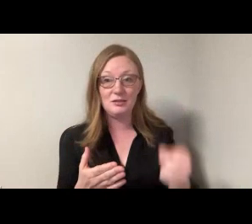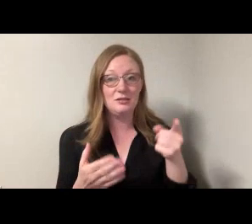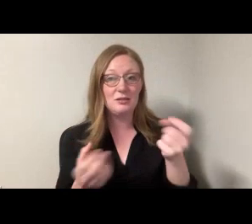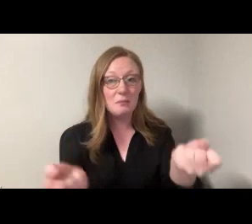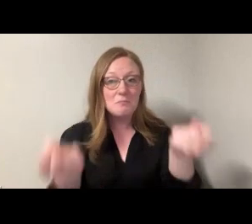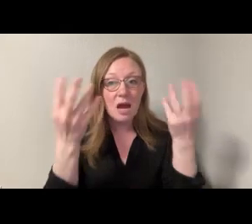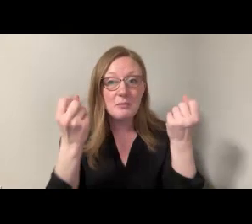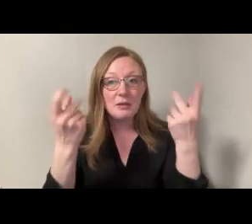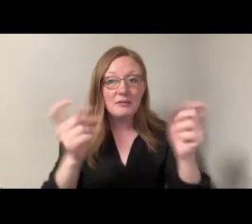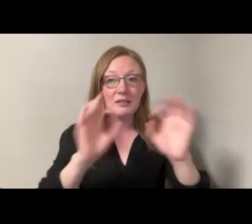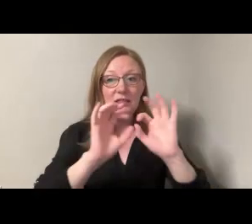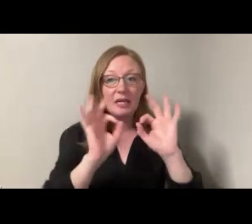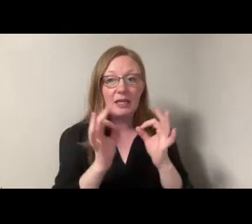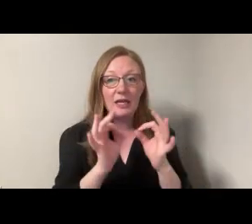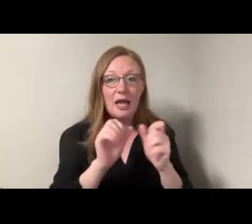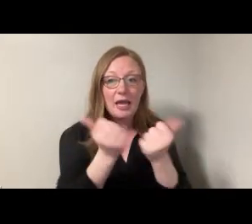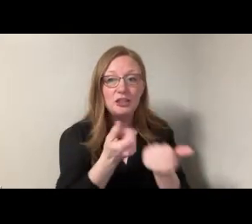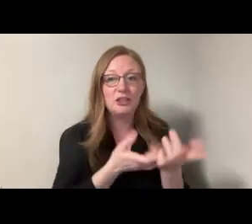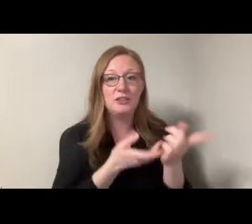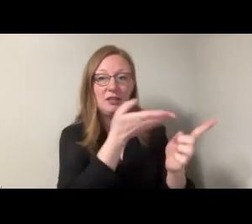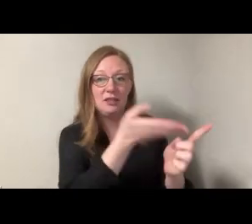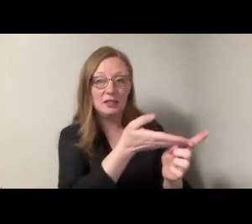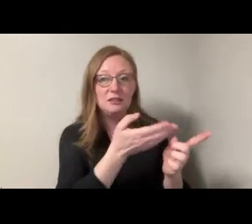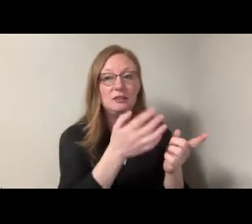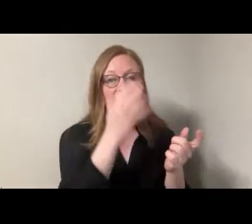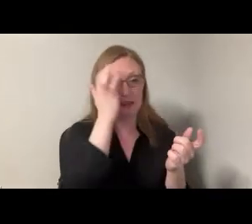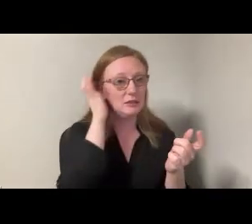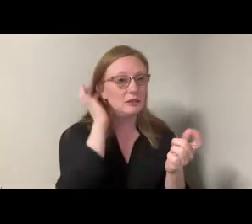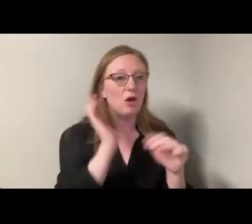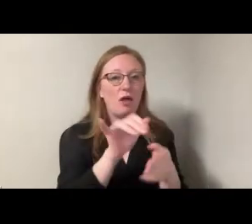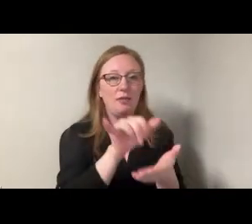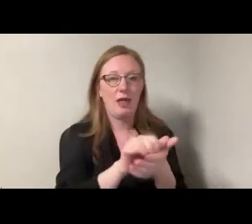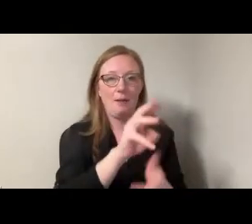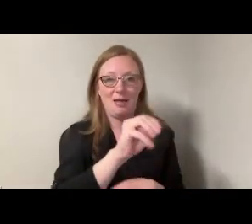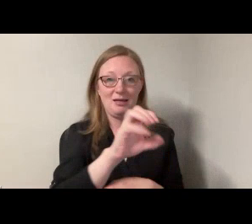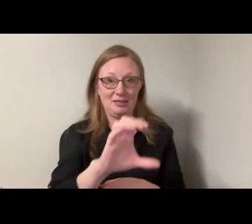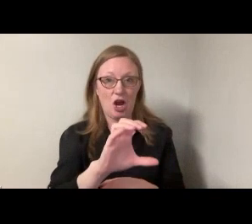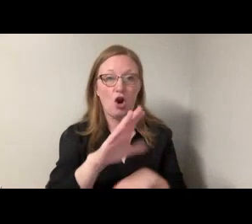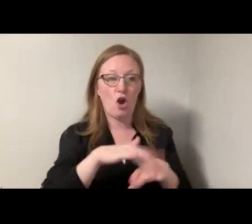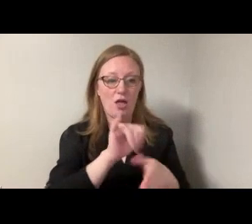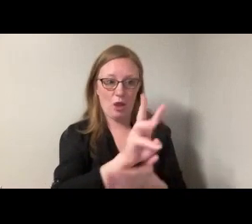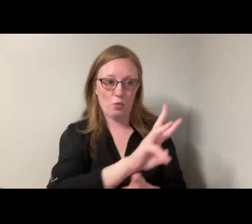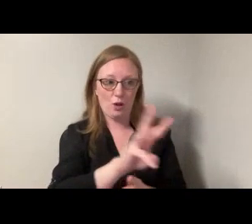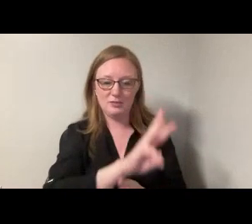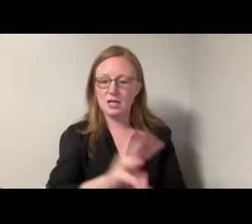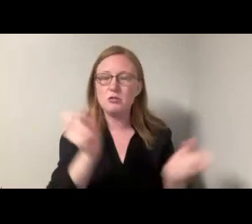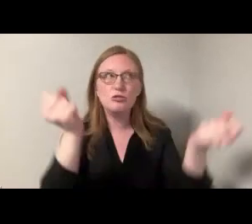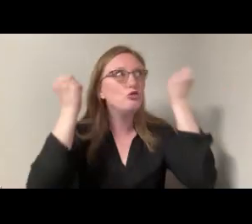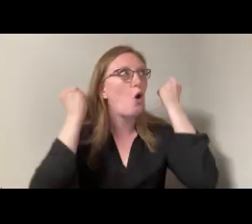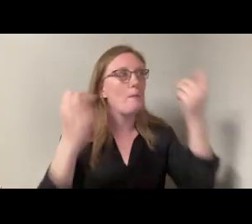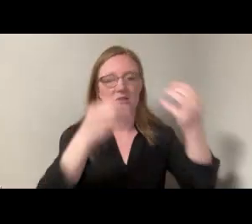multi-agency and agency information on mass care on the website. I recommend it to you.